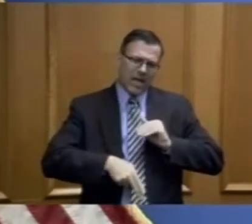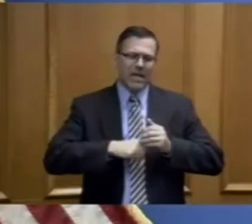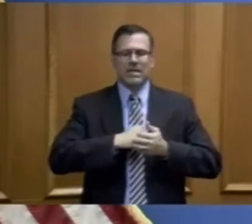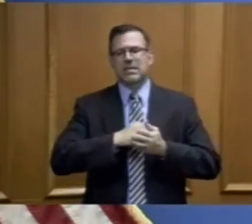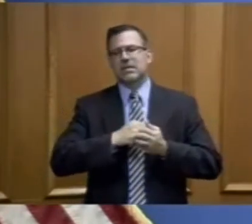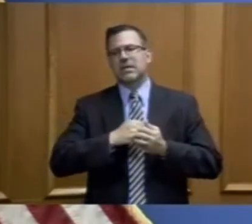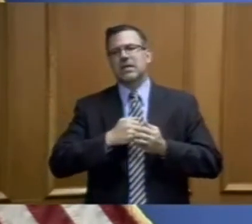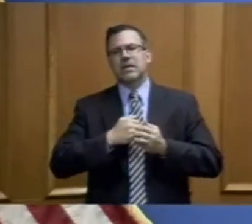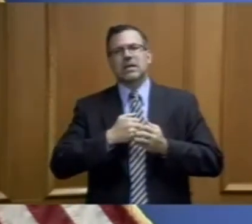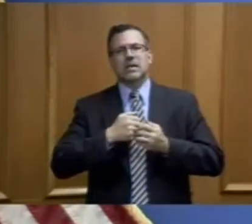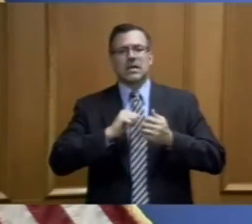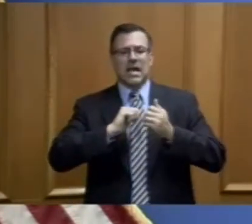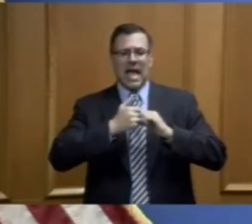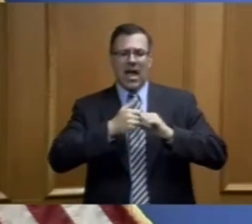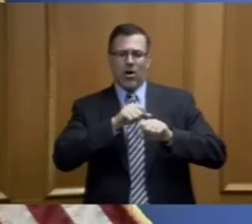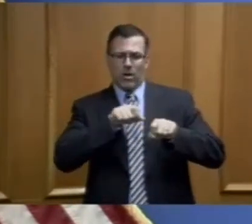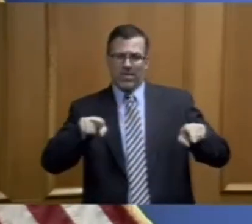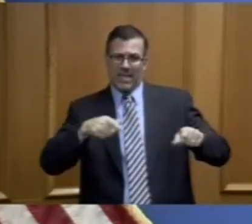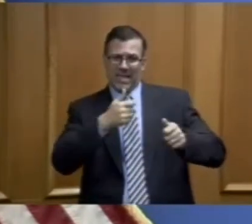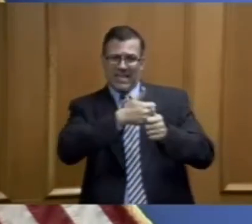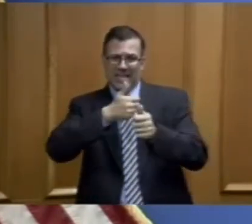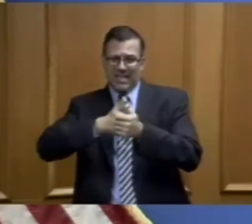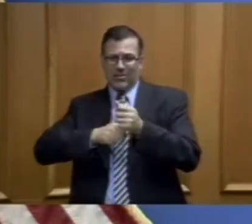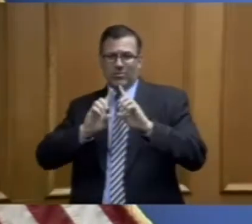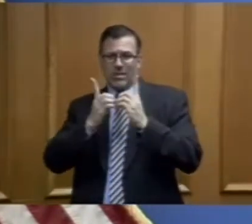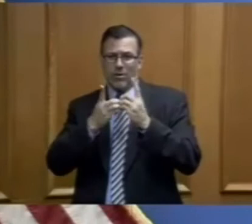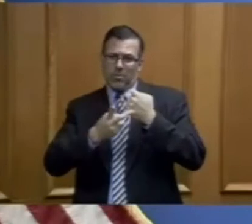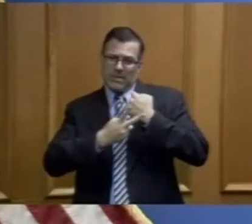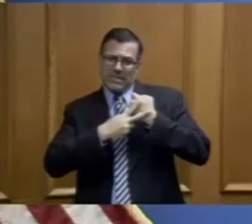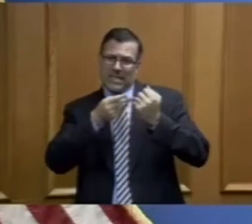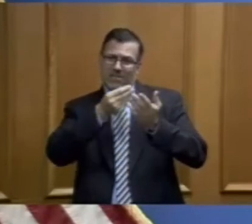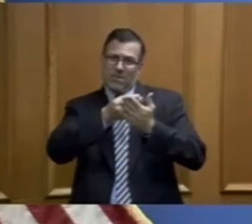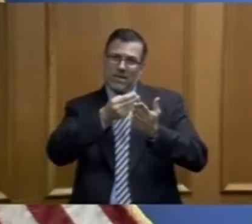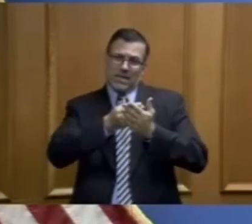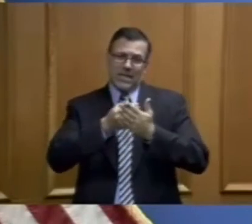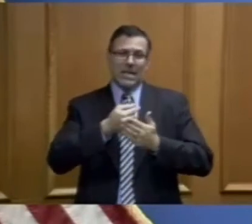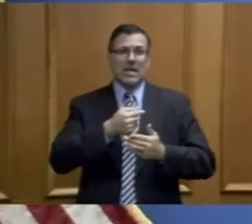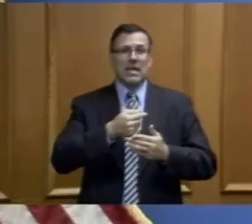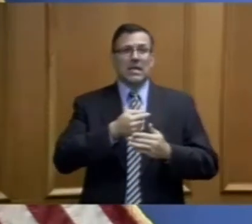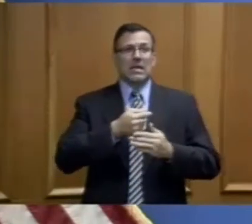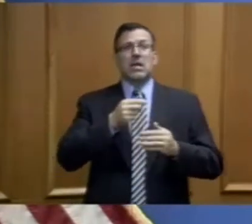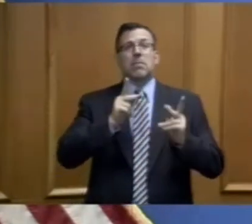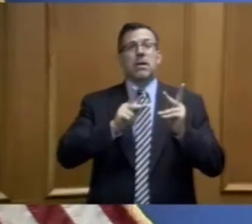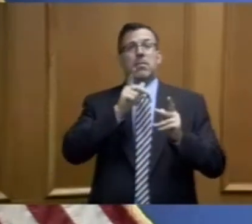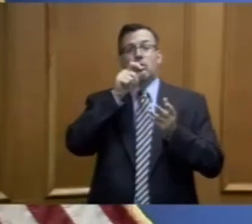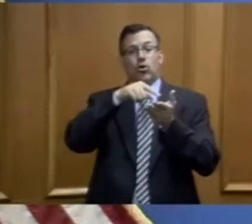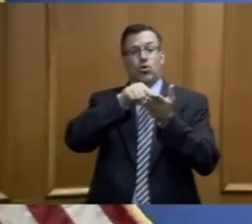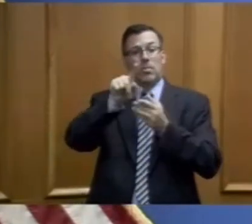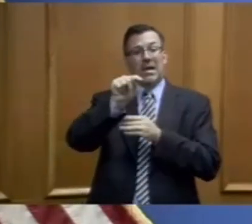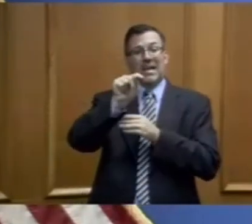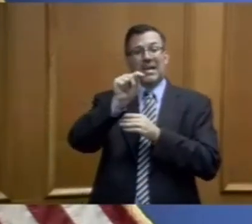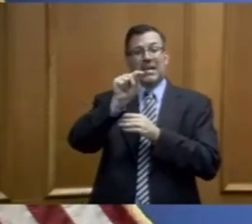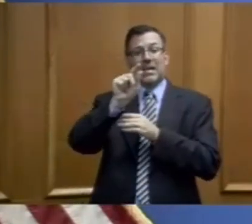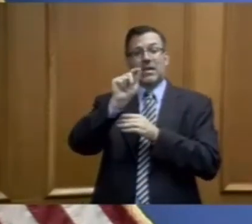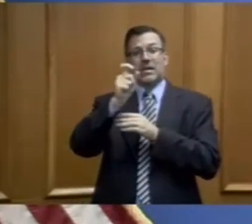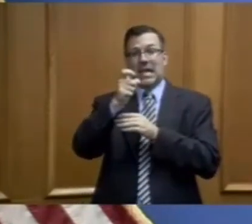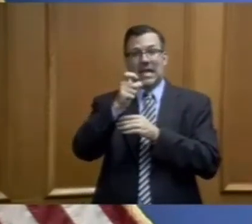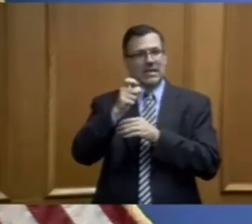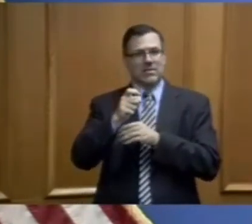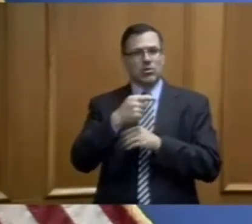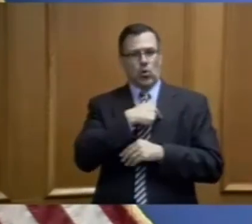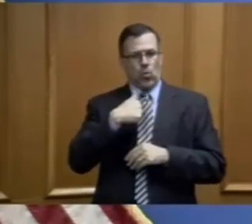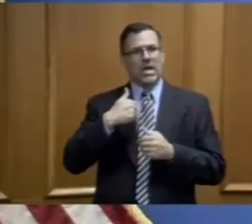the ways that they can save money. We have an obligation to Tennesseans and to the taxpayers. We have an obligation